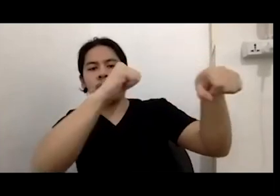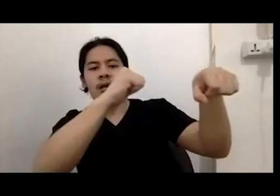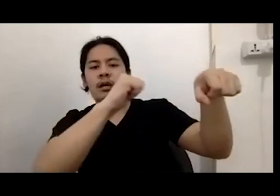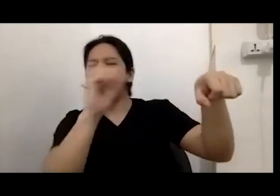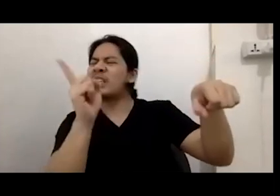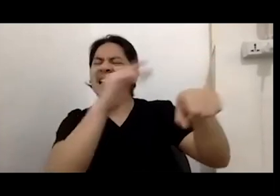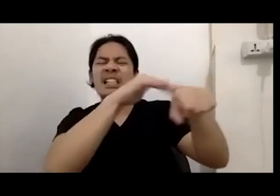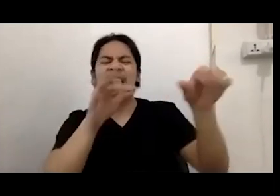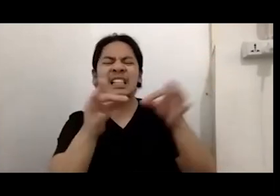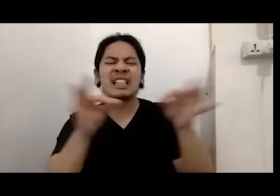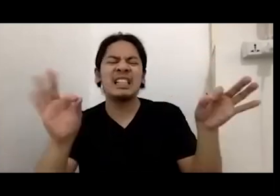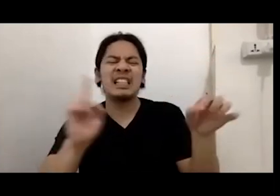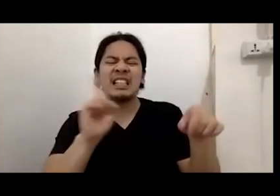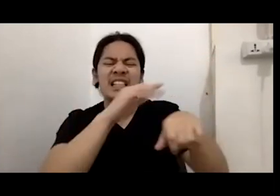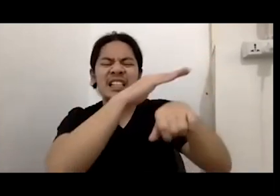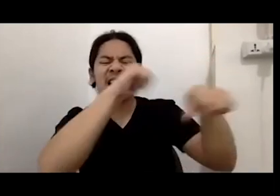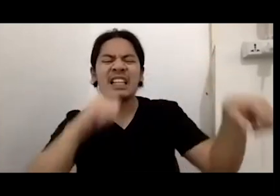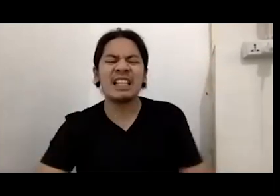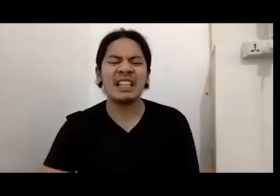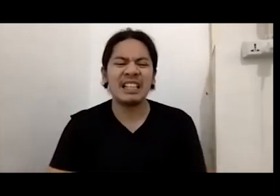the first one, does it mean I call